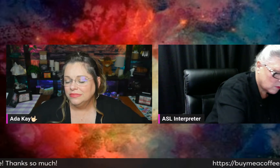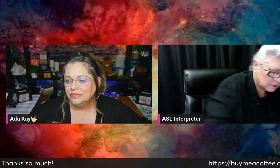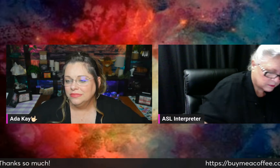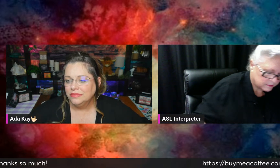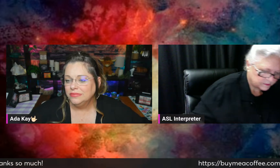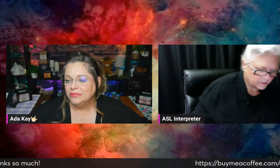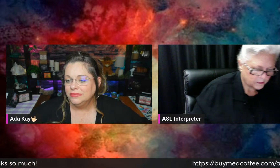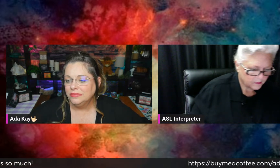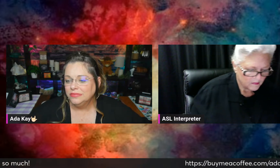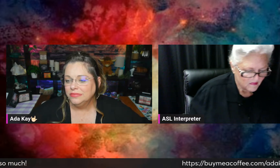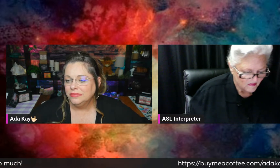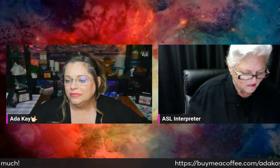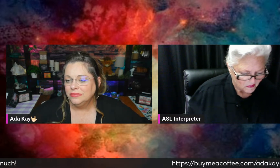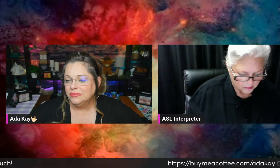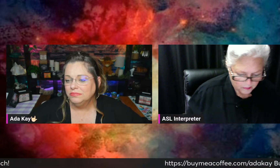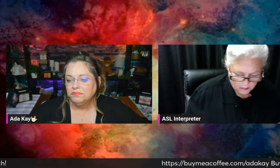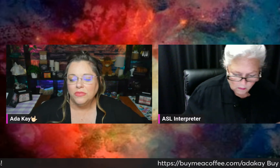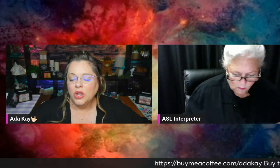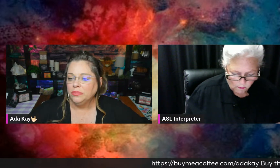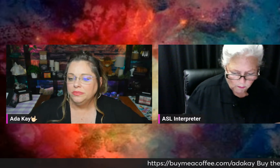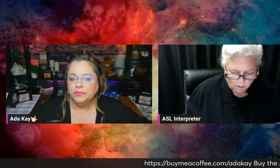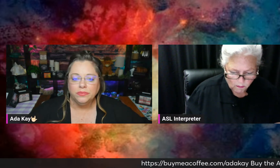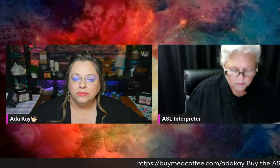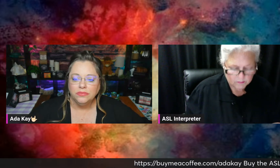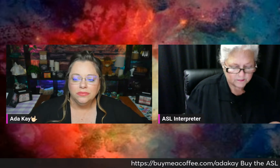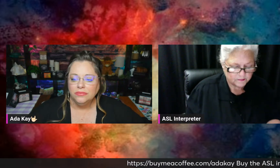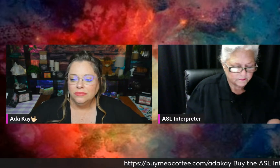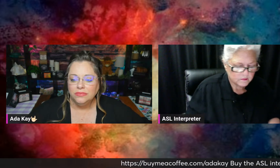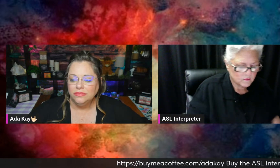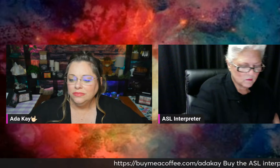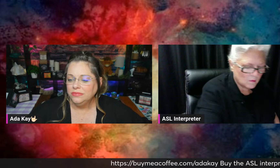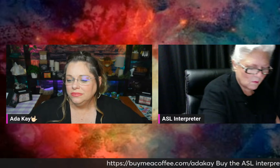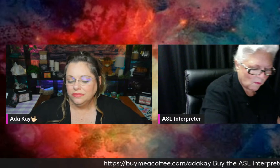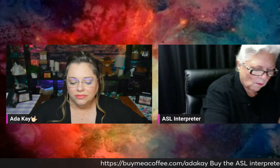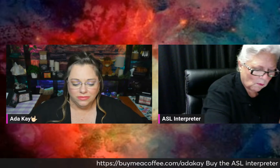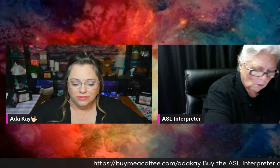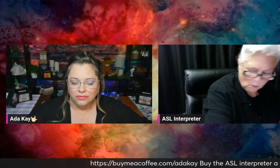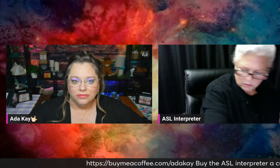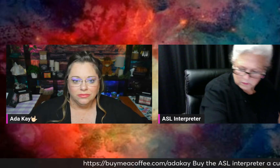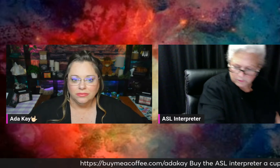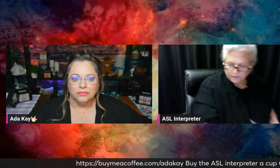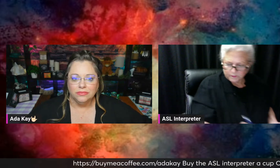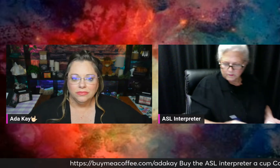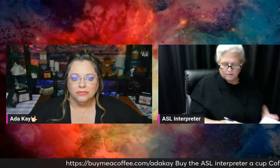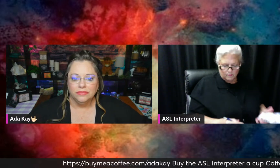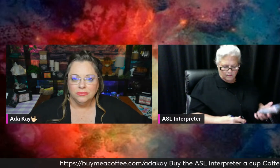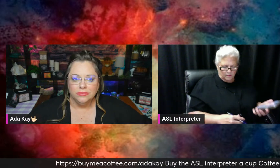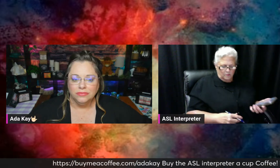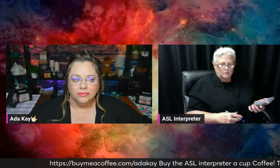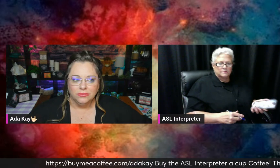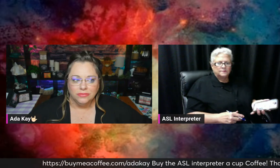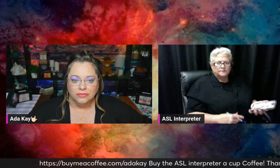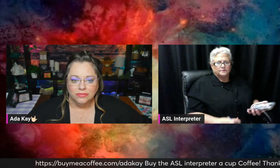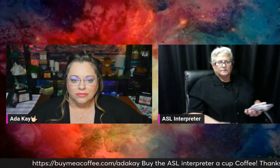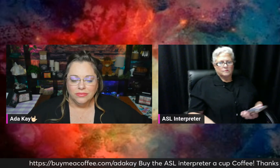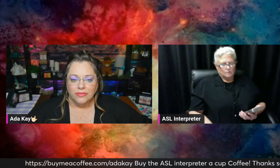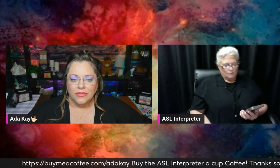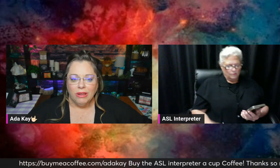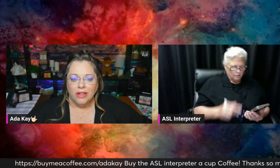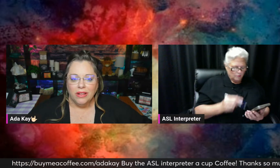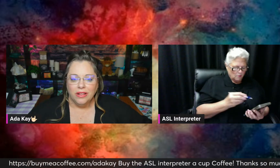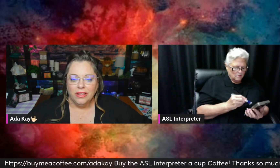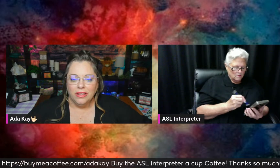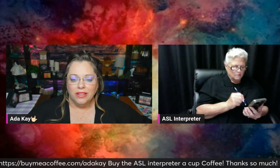can't really explain it to people. No. They really don't remember you being there because it is, it's such a